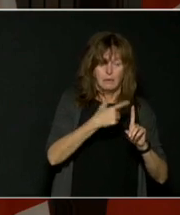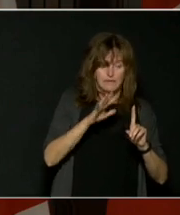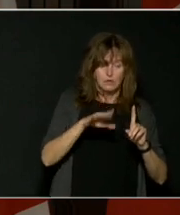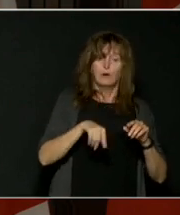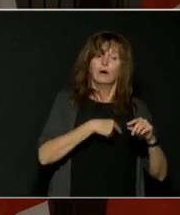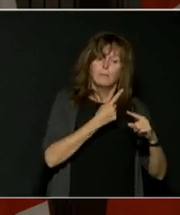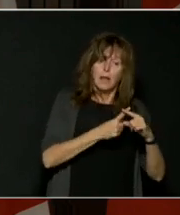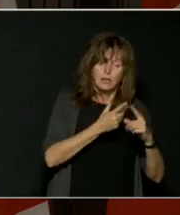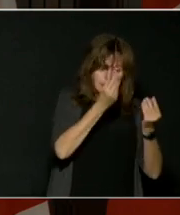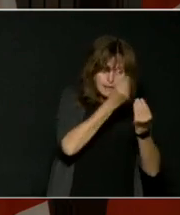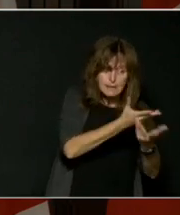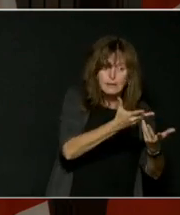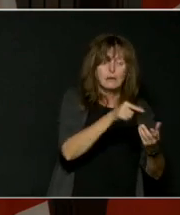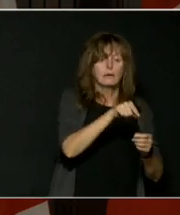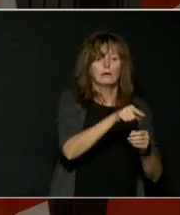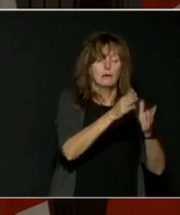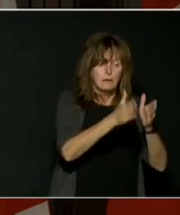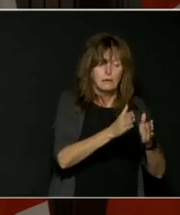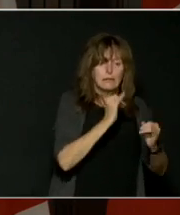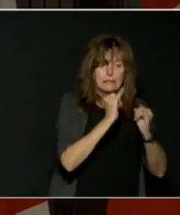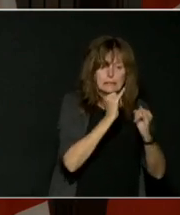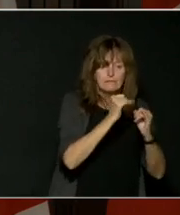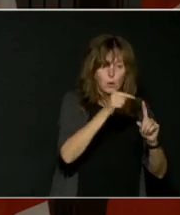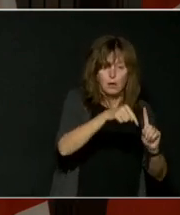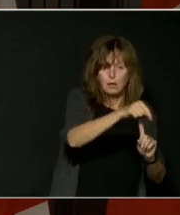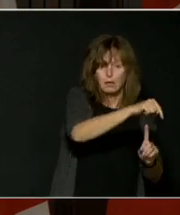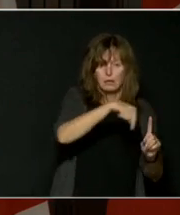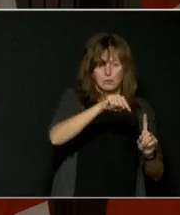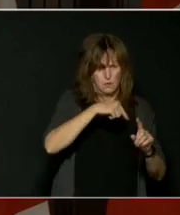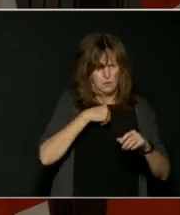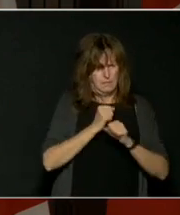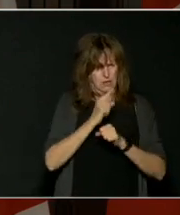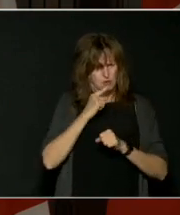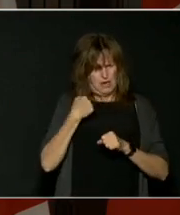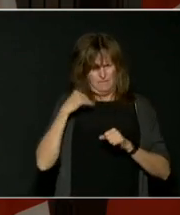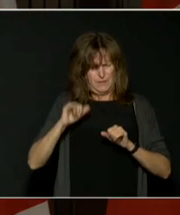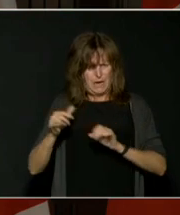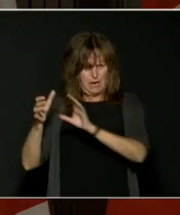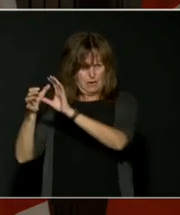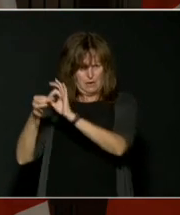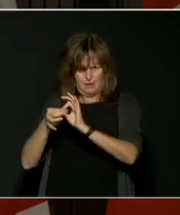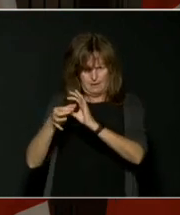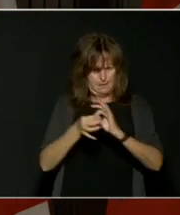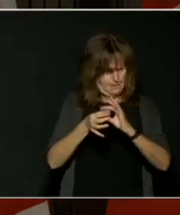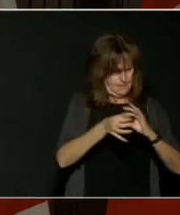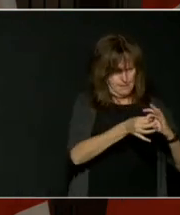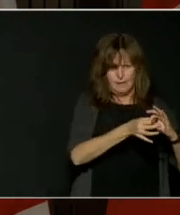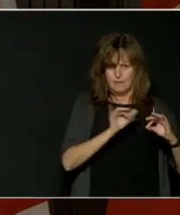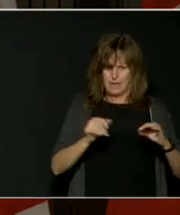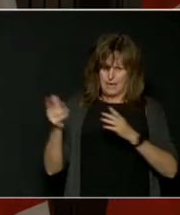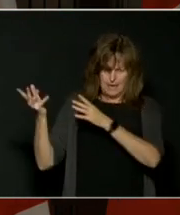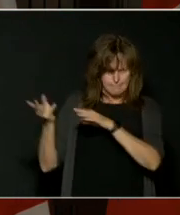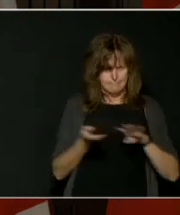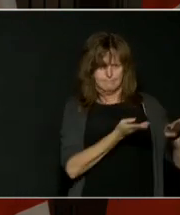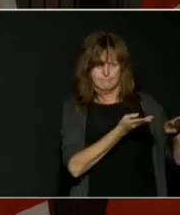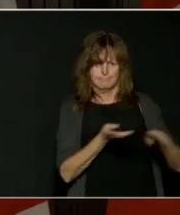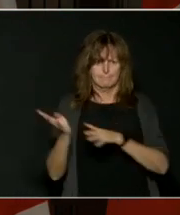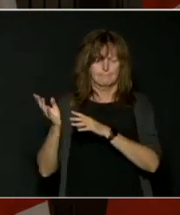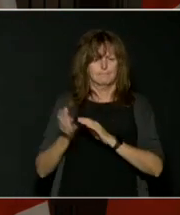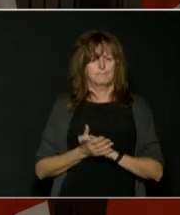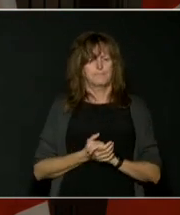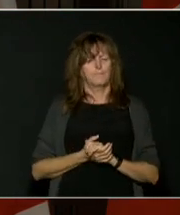incredible collaborations, but we need to make sure that those deliver what we need. In terms of innovation